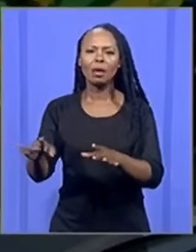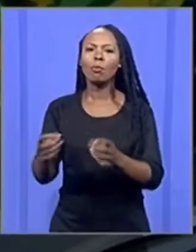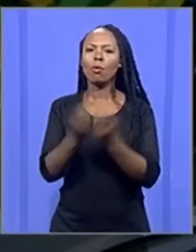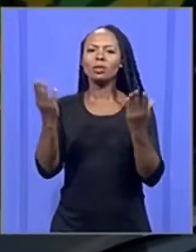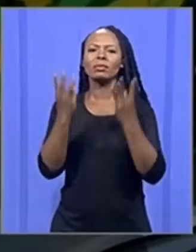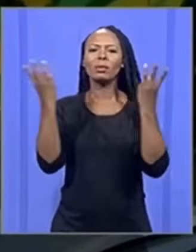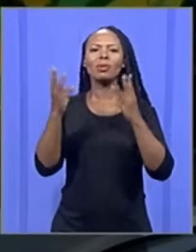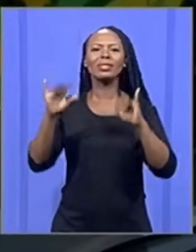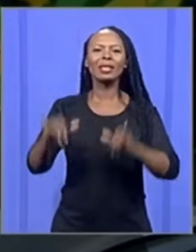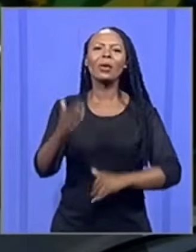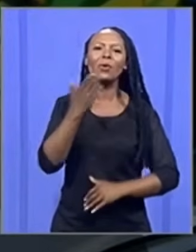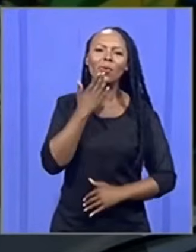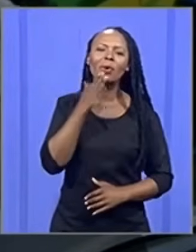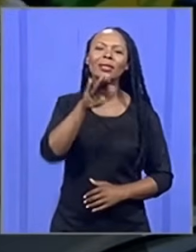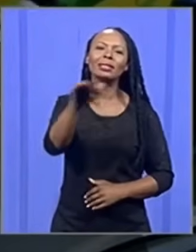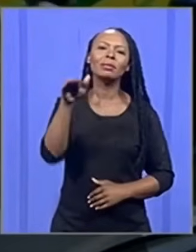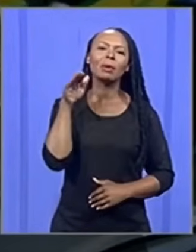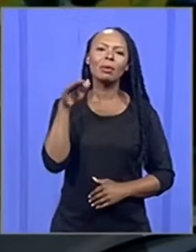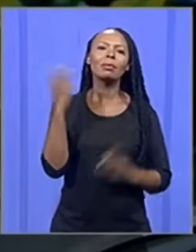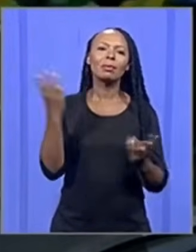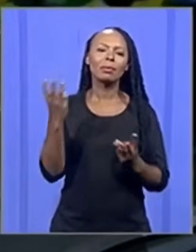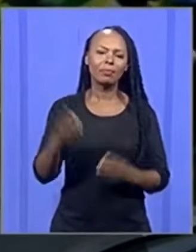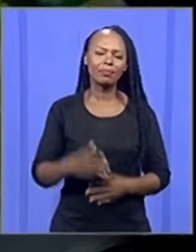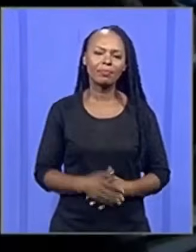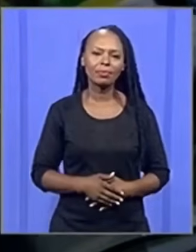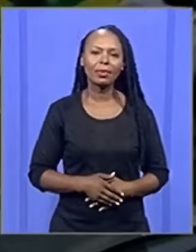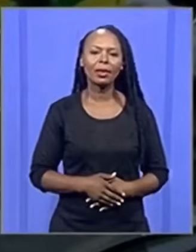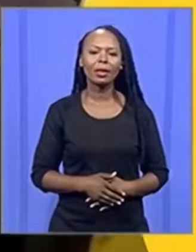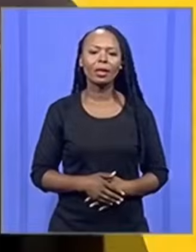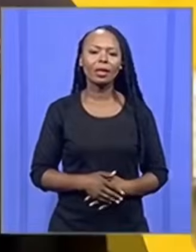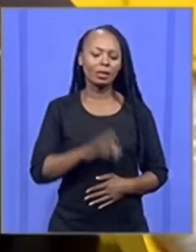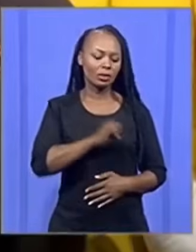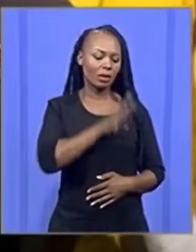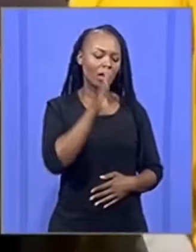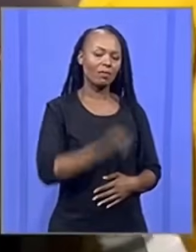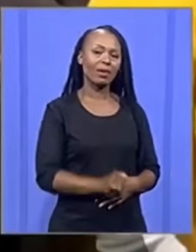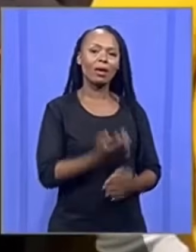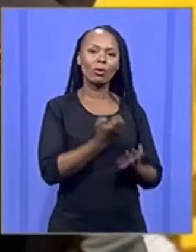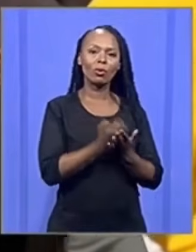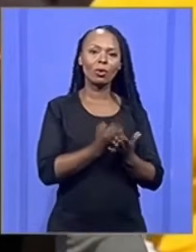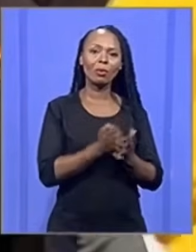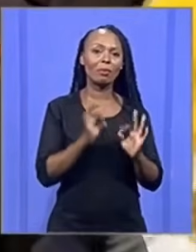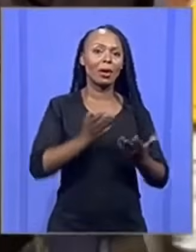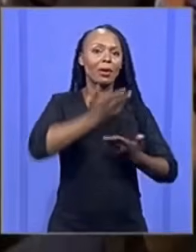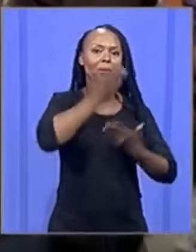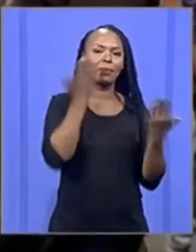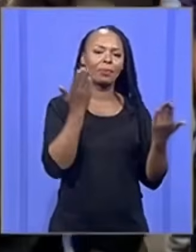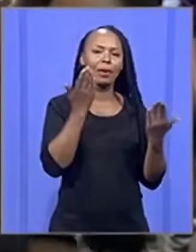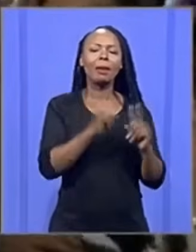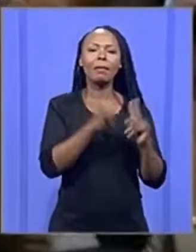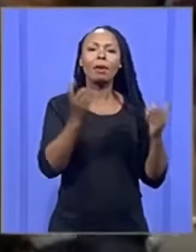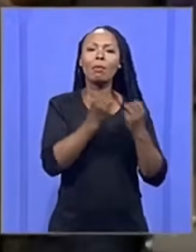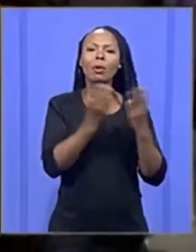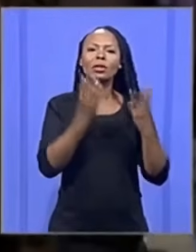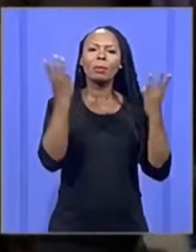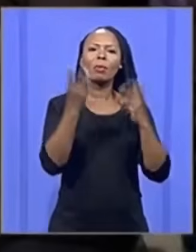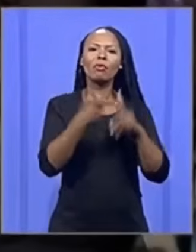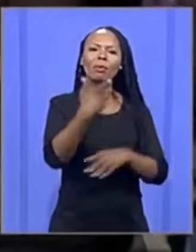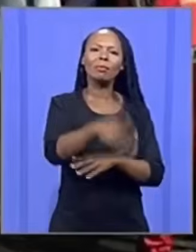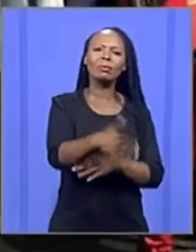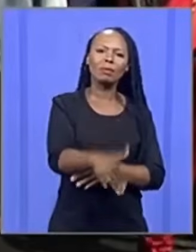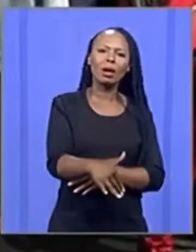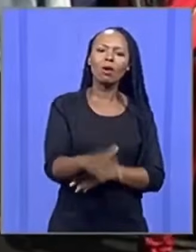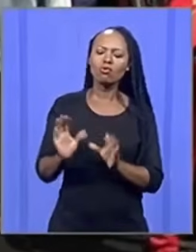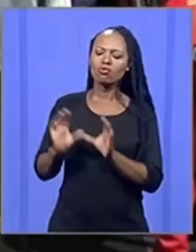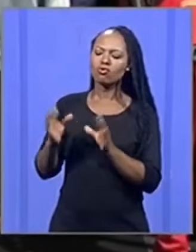Mo gare ga seemo se se sa kgatlhiseng sa botshelo mo Afrika Borwa go tlhageletse palo e kwa godimo ya ditlhopha tse di kgatlhanong le